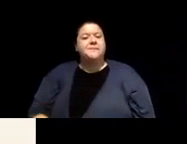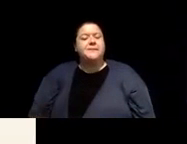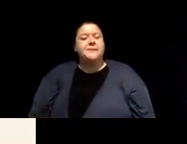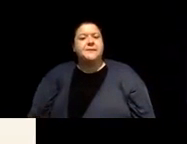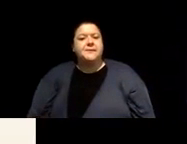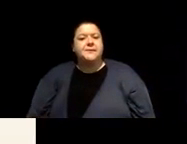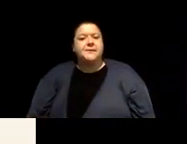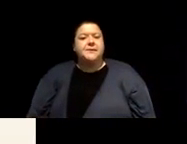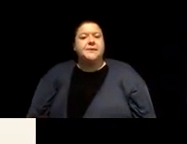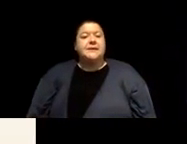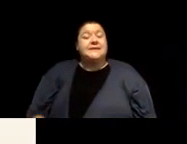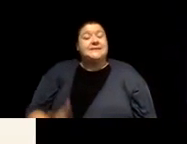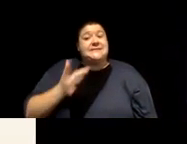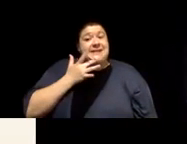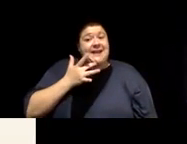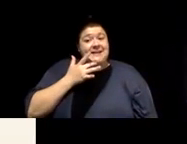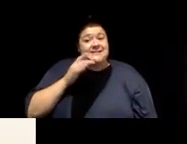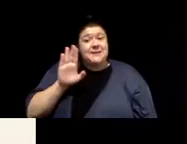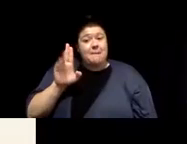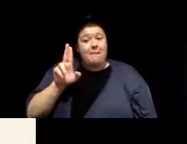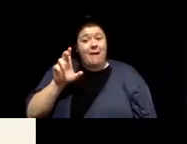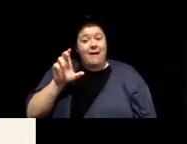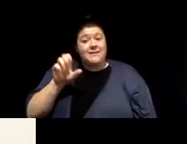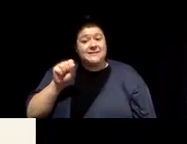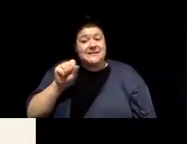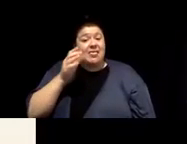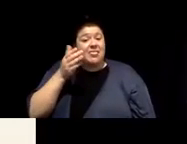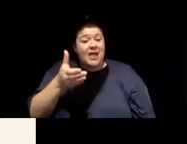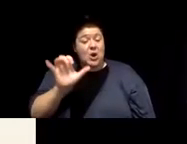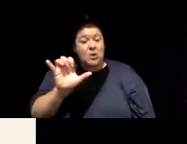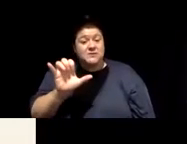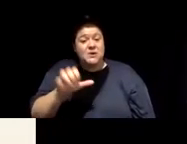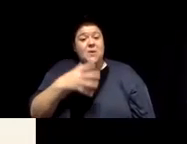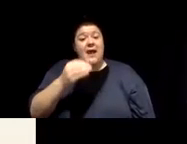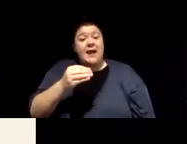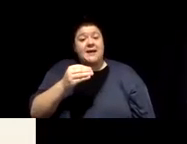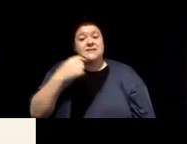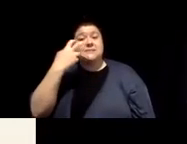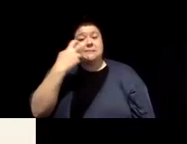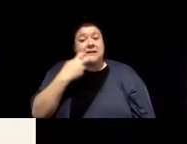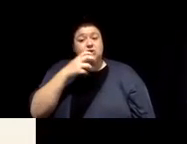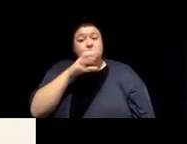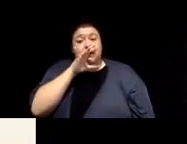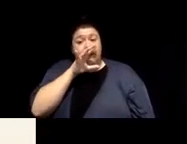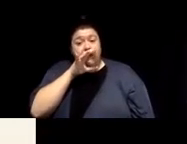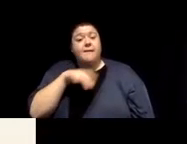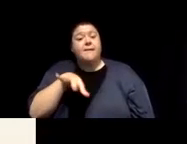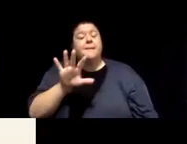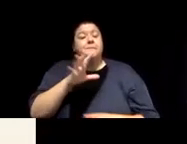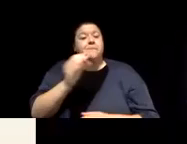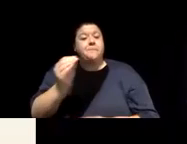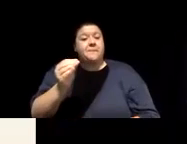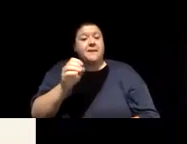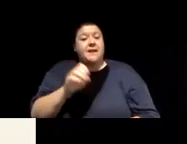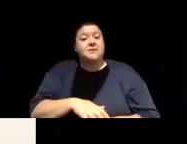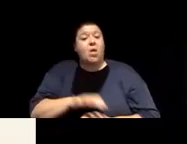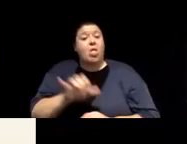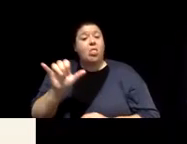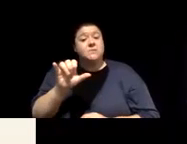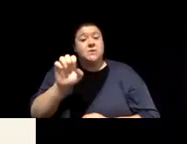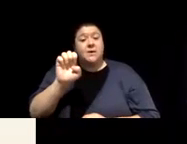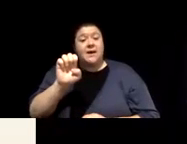and bitter, and it is used for speech. The other thing is that your tongue